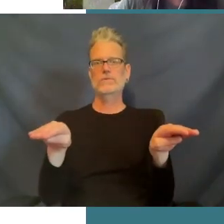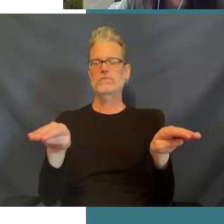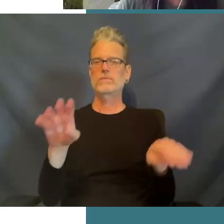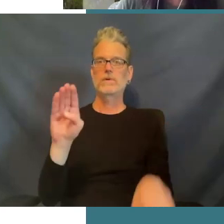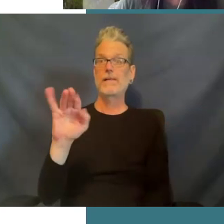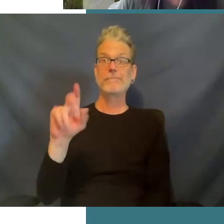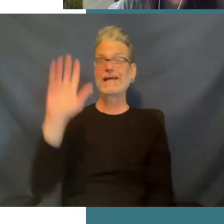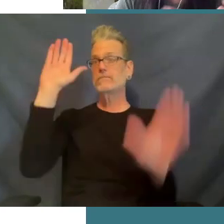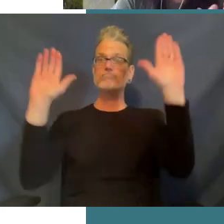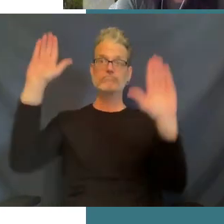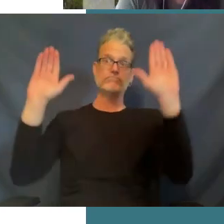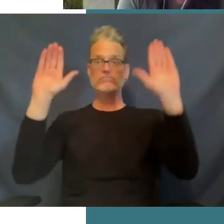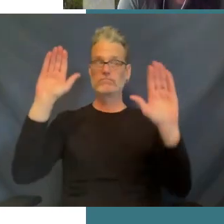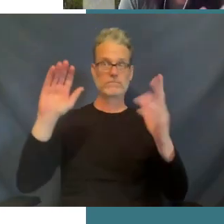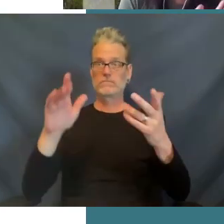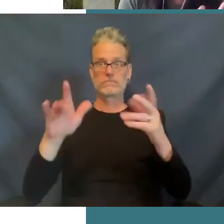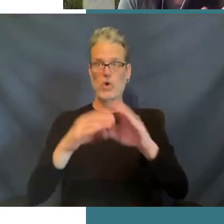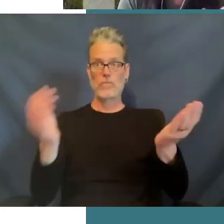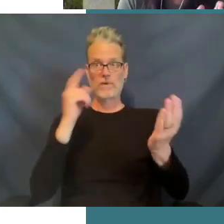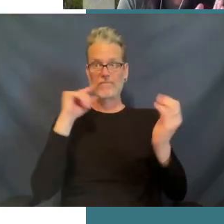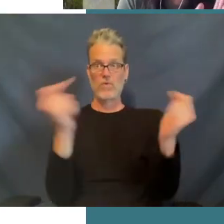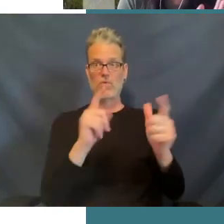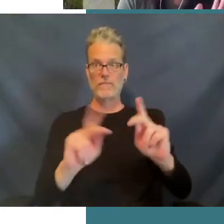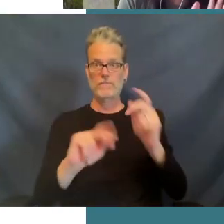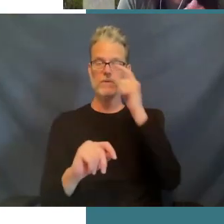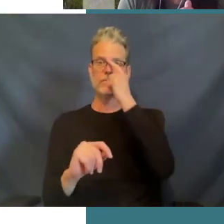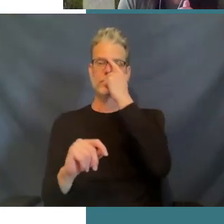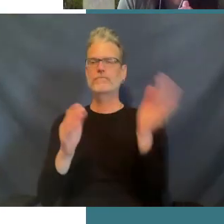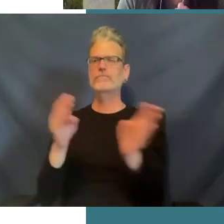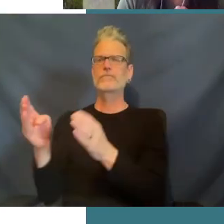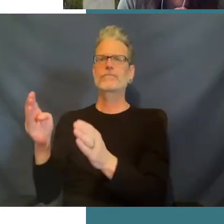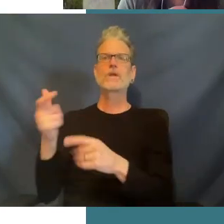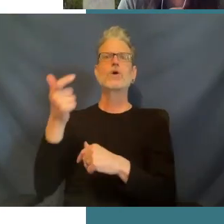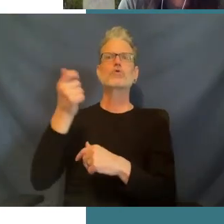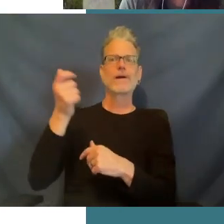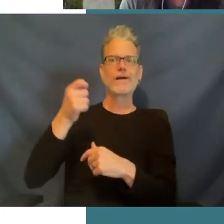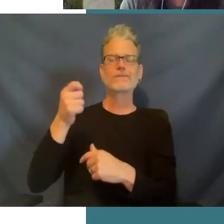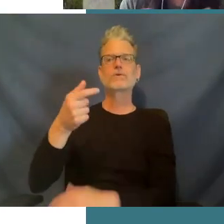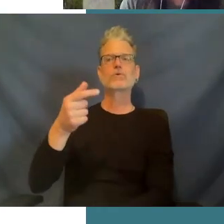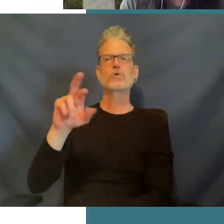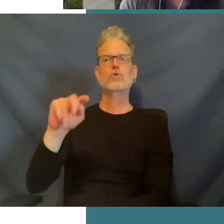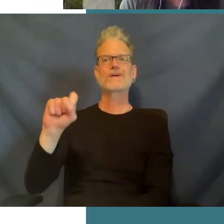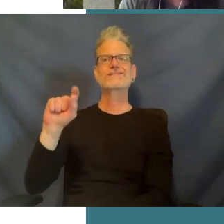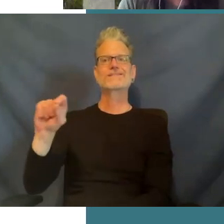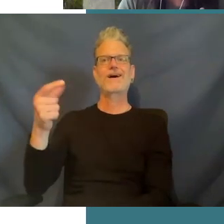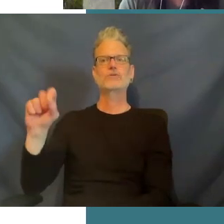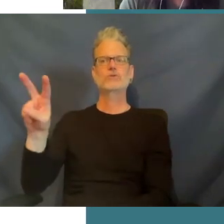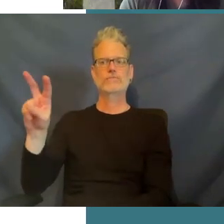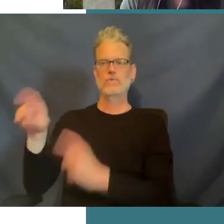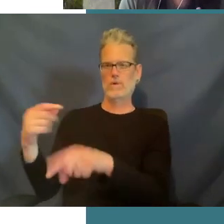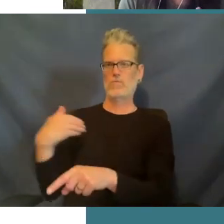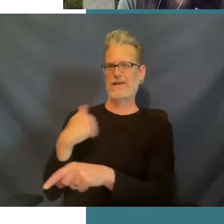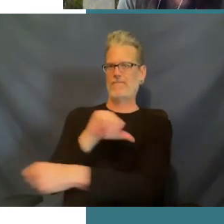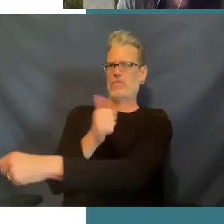to all. Grants are offered on grants.gov and can be used when we have an authority to give them